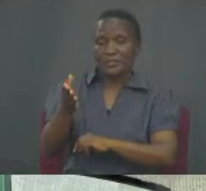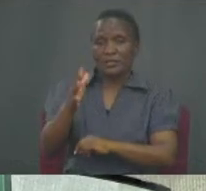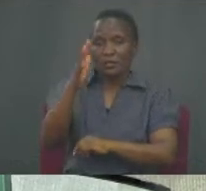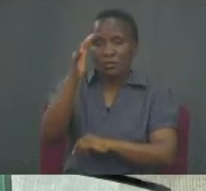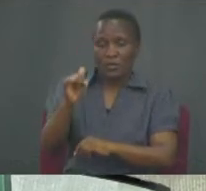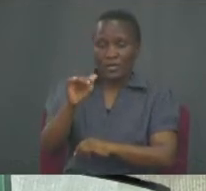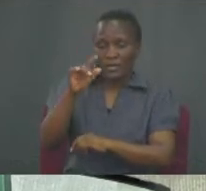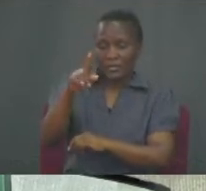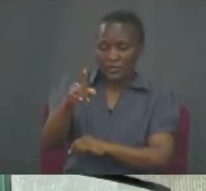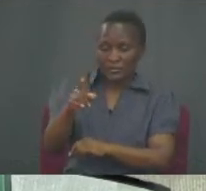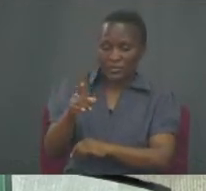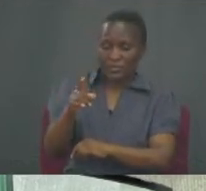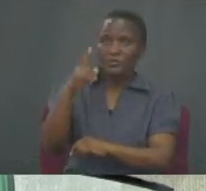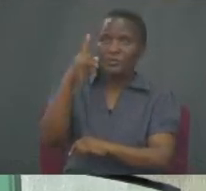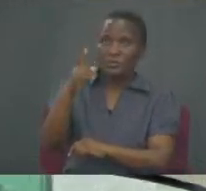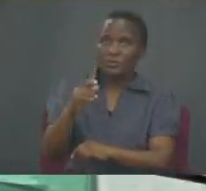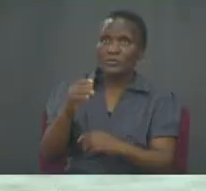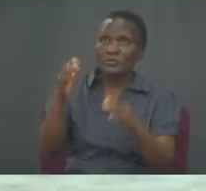he cried,